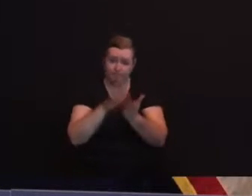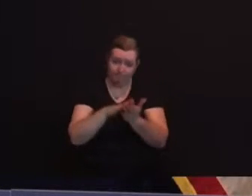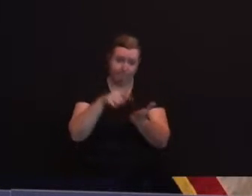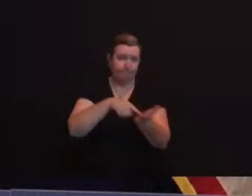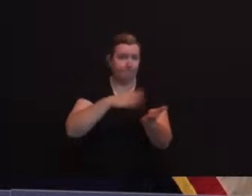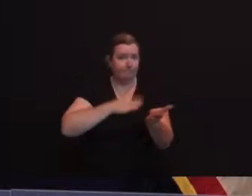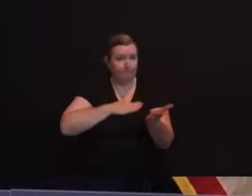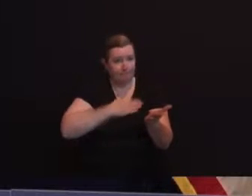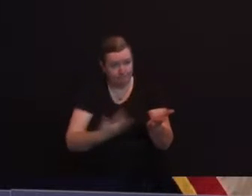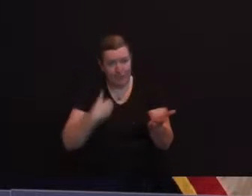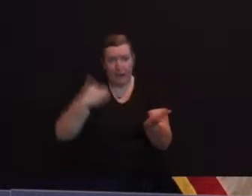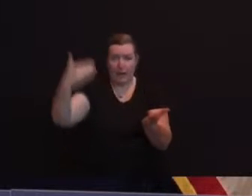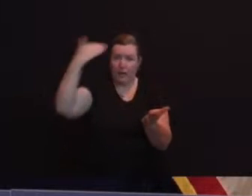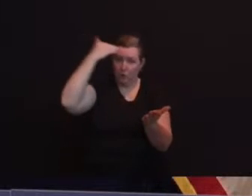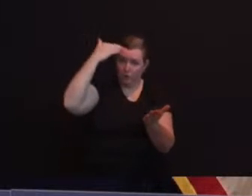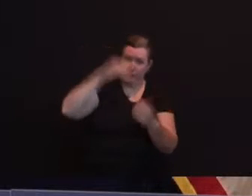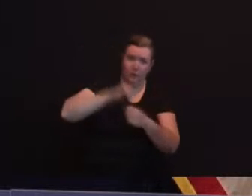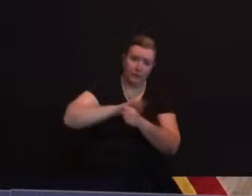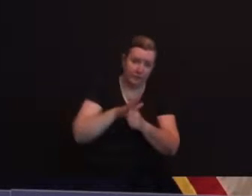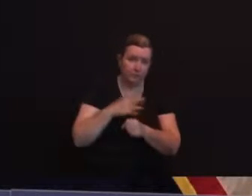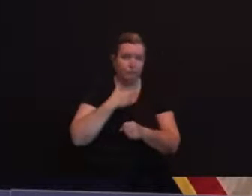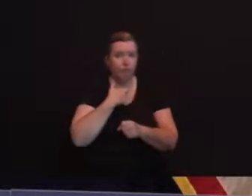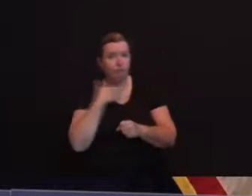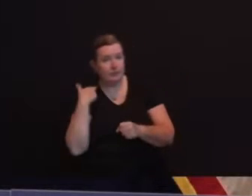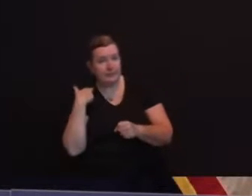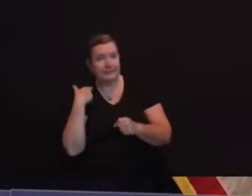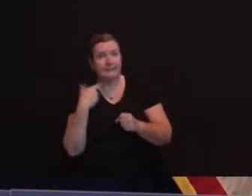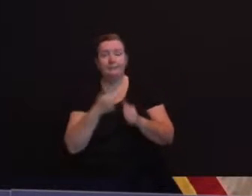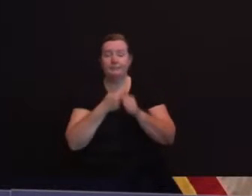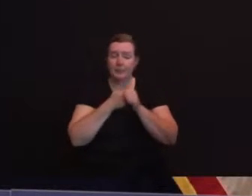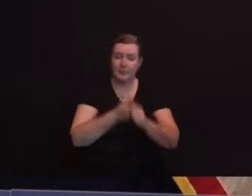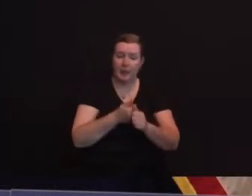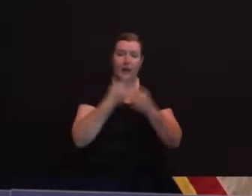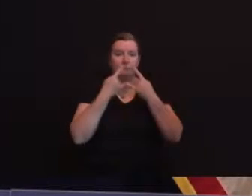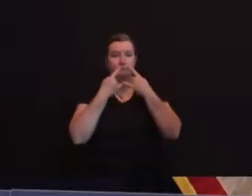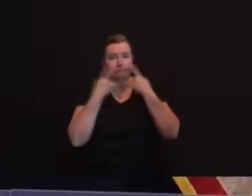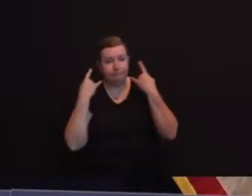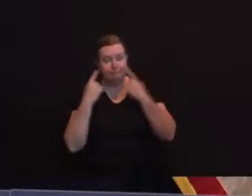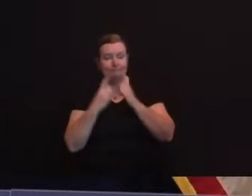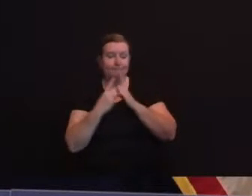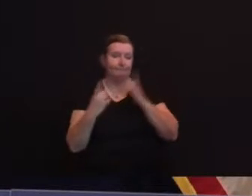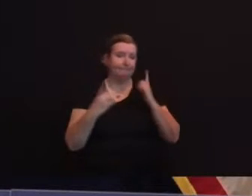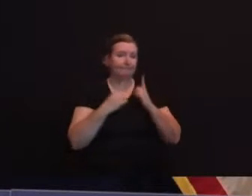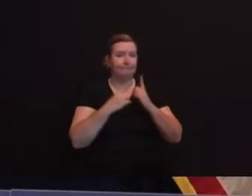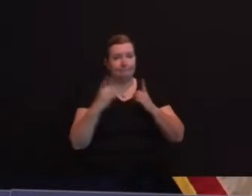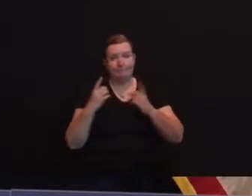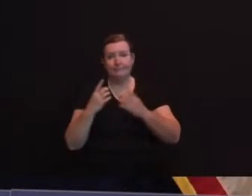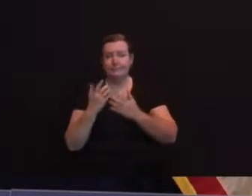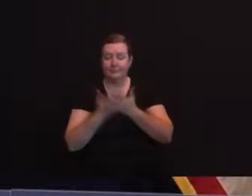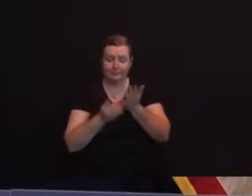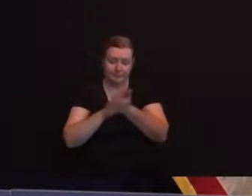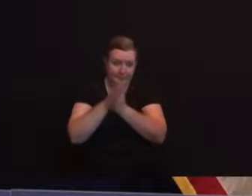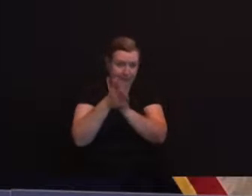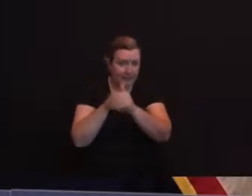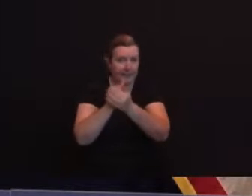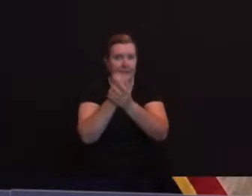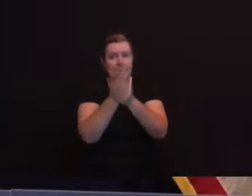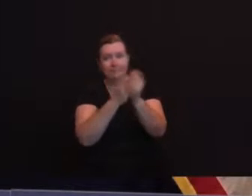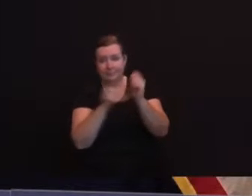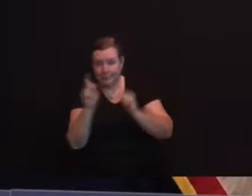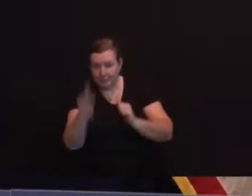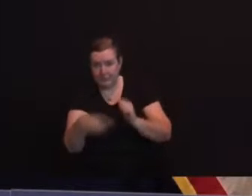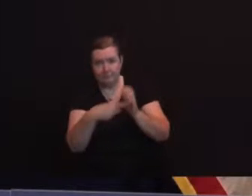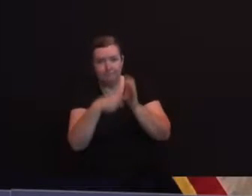will follow masking, social distancing, and hand hygiene, and they will notify the facility if anyone